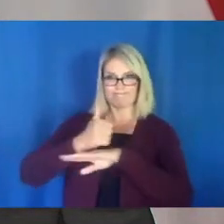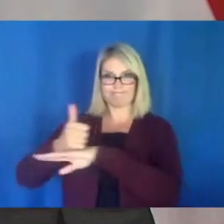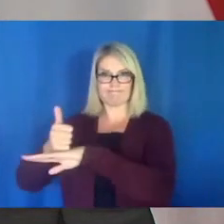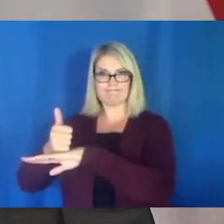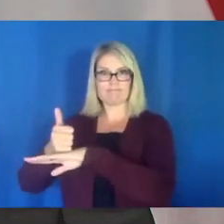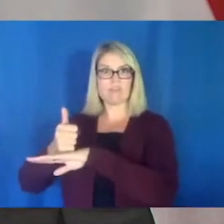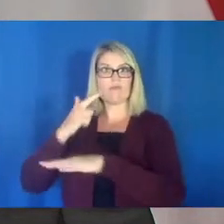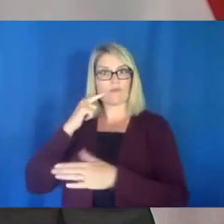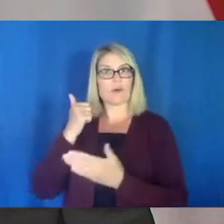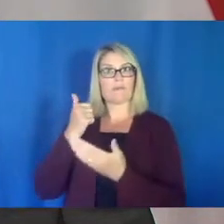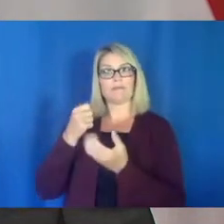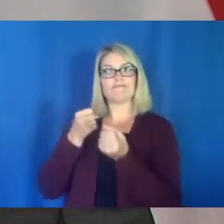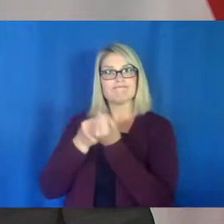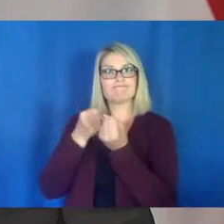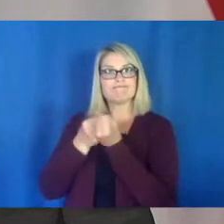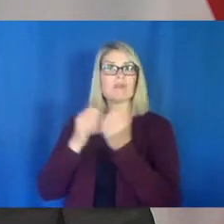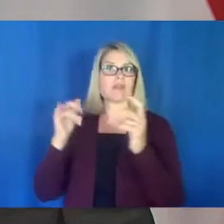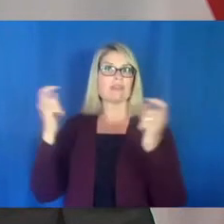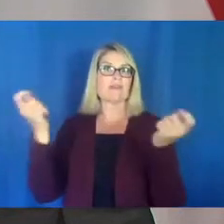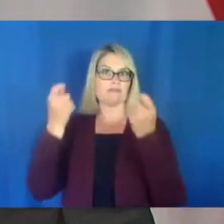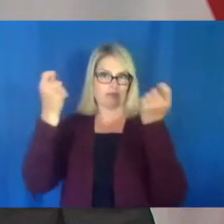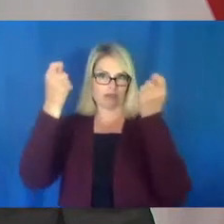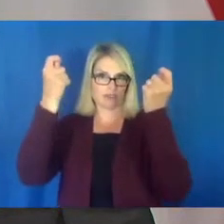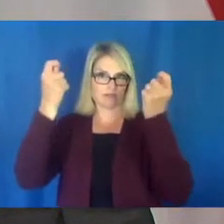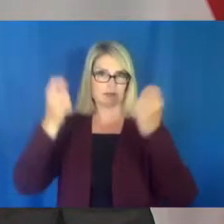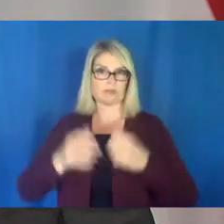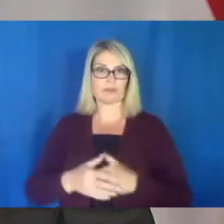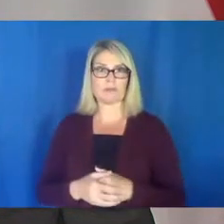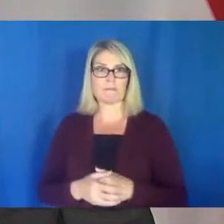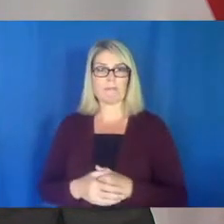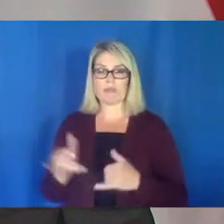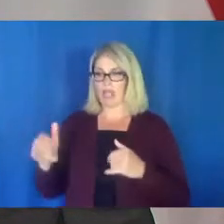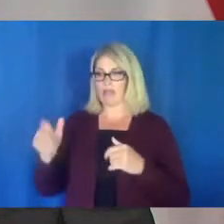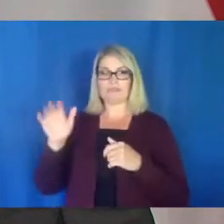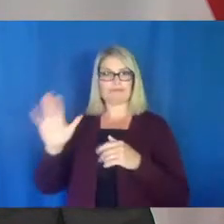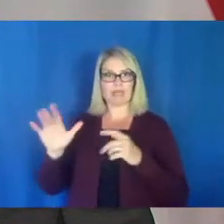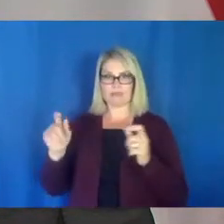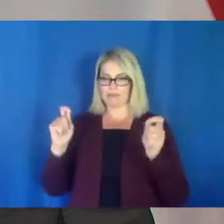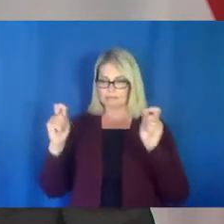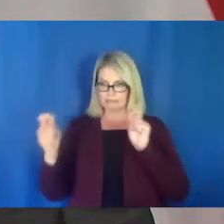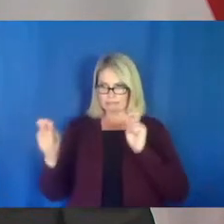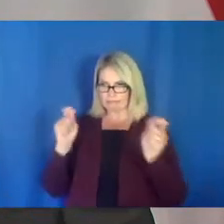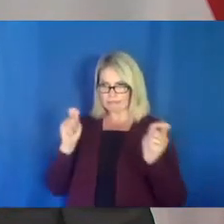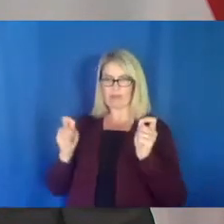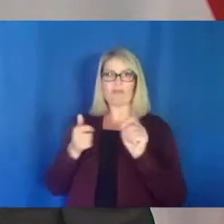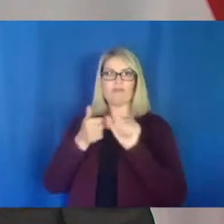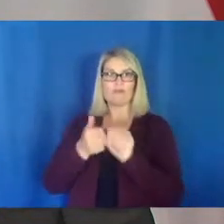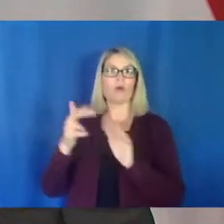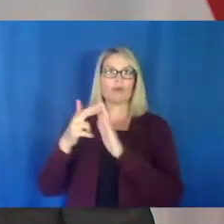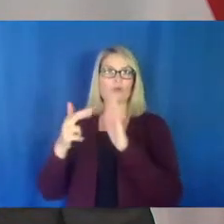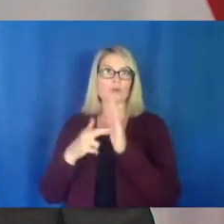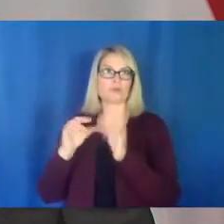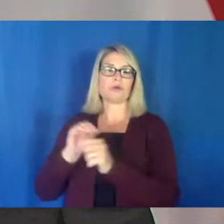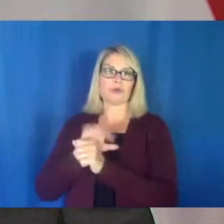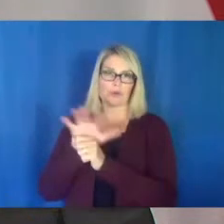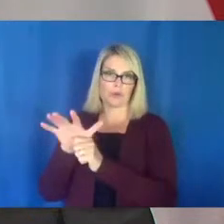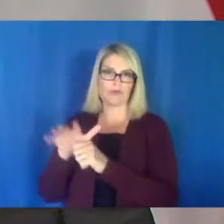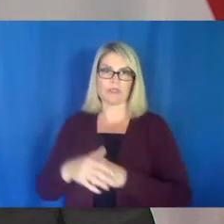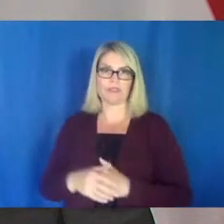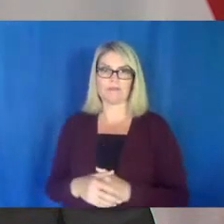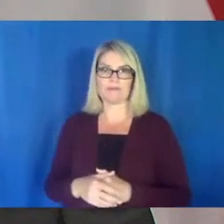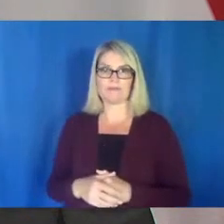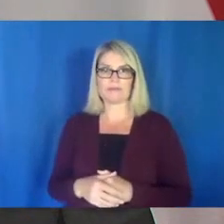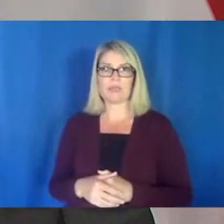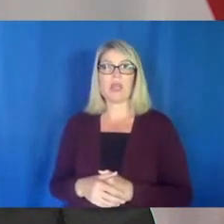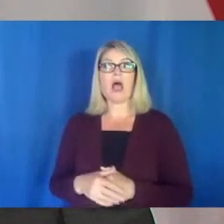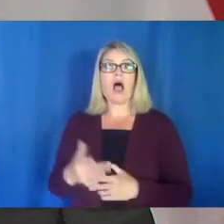local community festivals to adapt to some of the COVID protocols. I think it will look differently